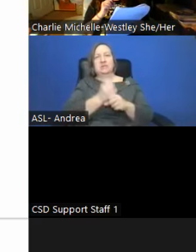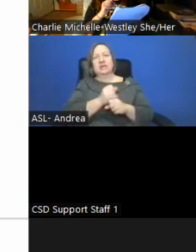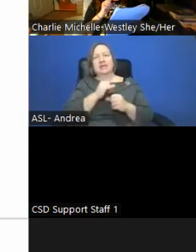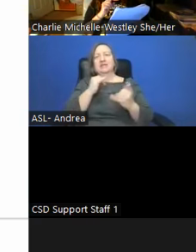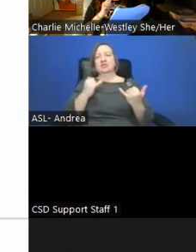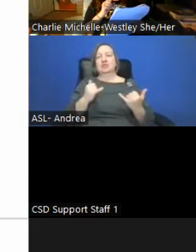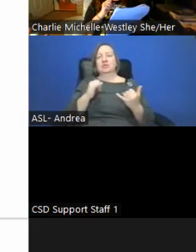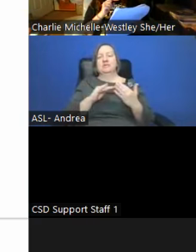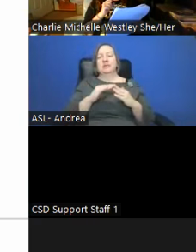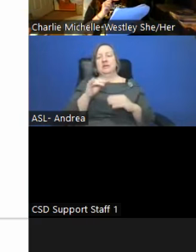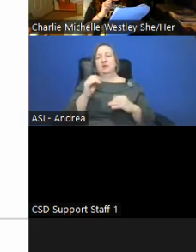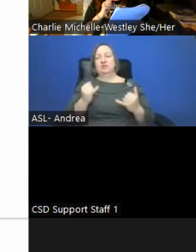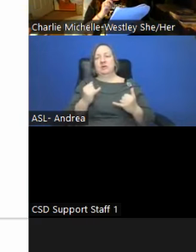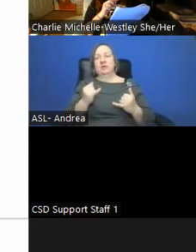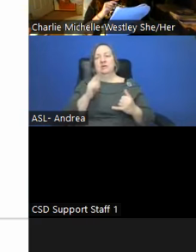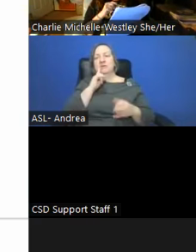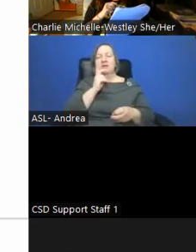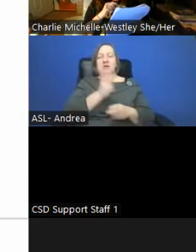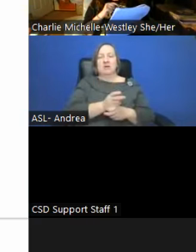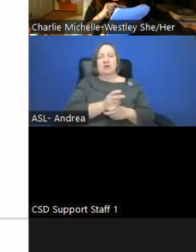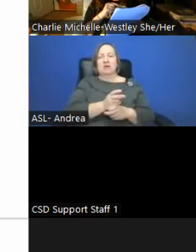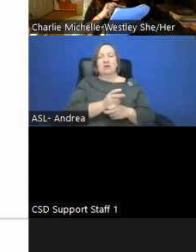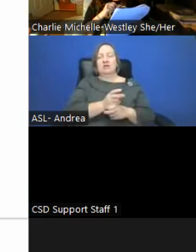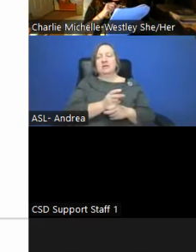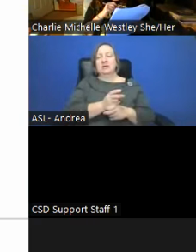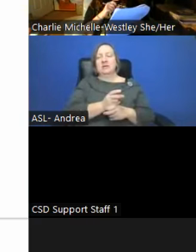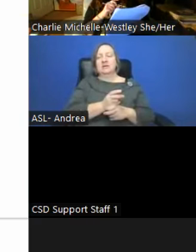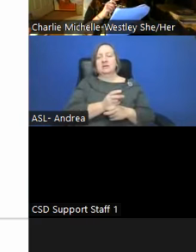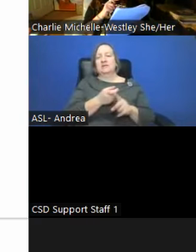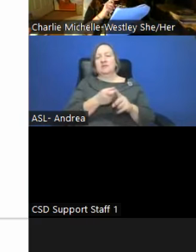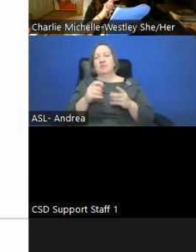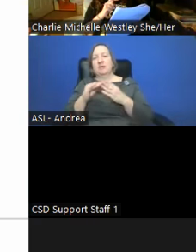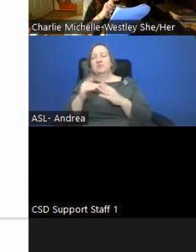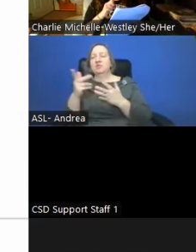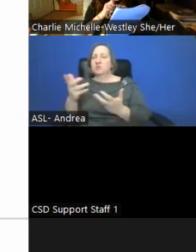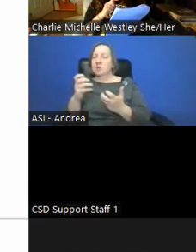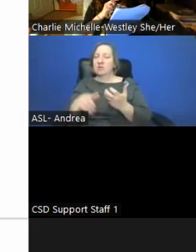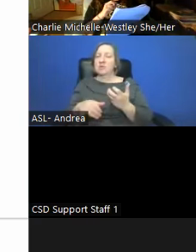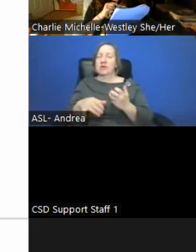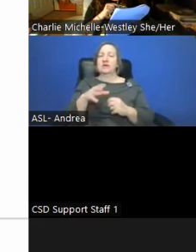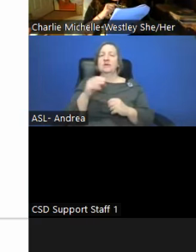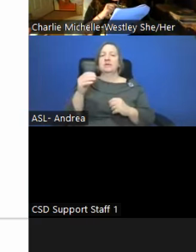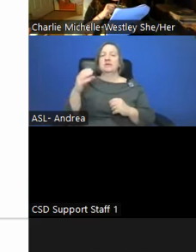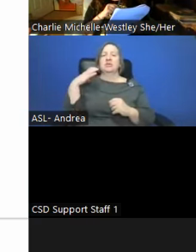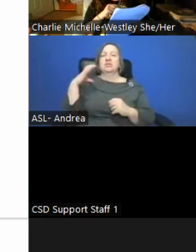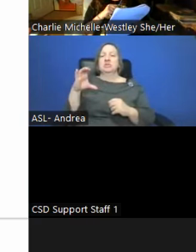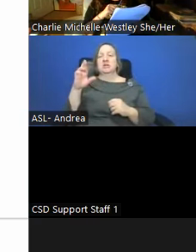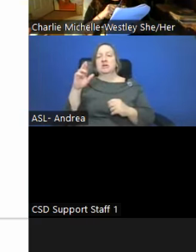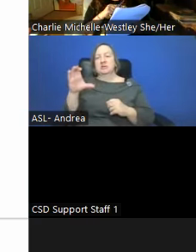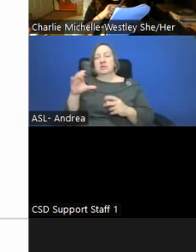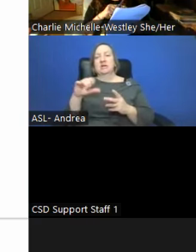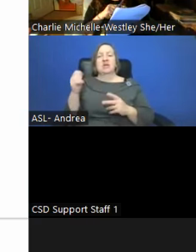city code right now. It was a very hard fought thing from the community, and the chair of the CRC and other CRC